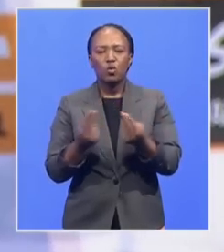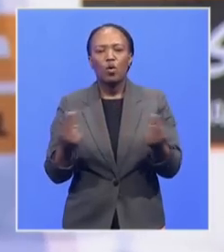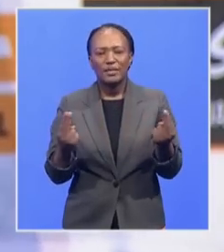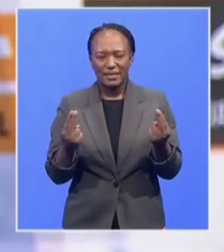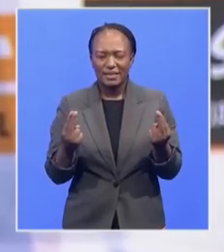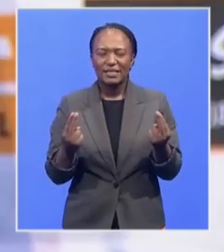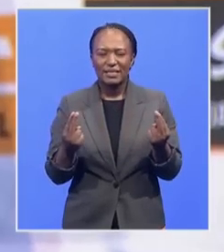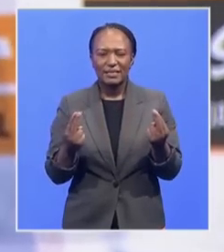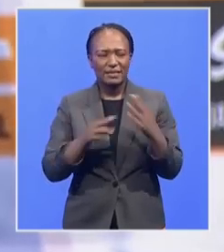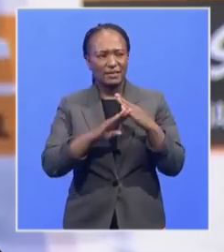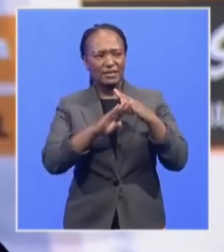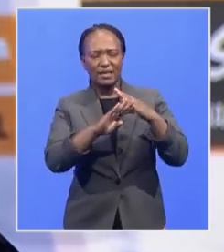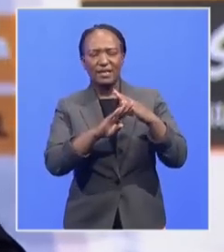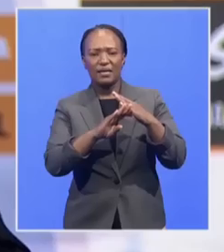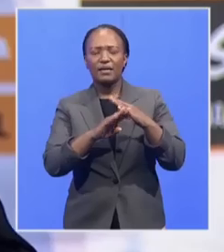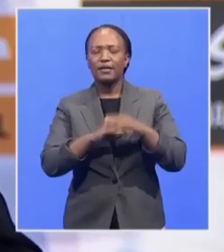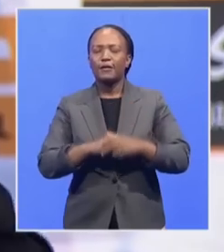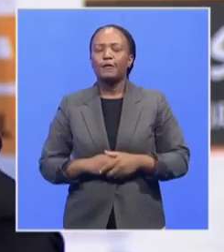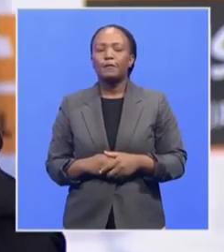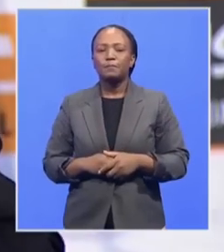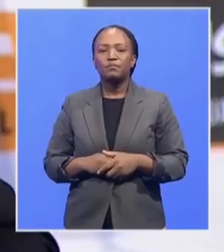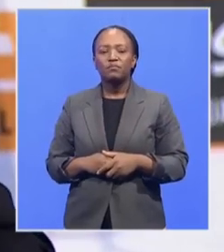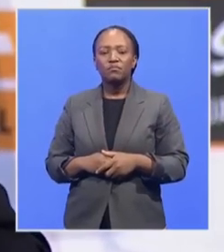Rescadu melabao,